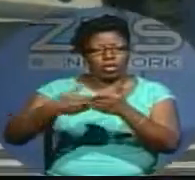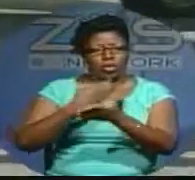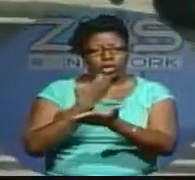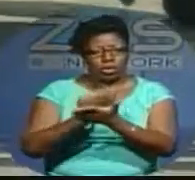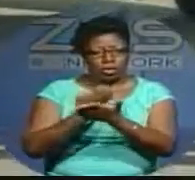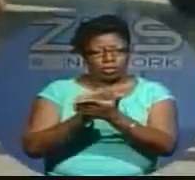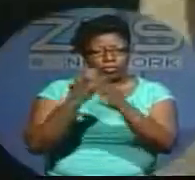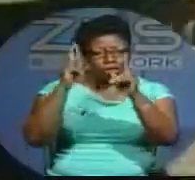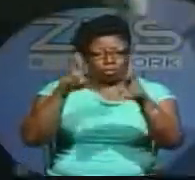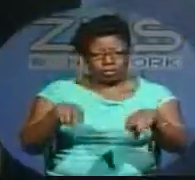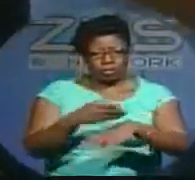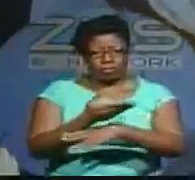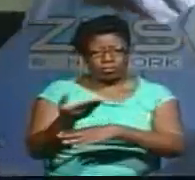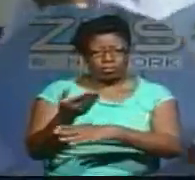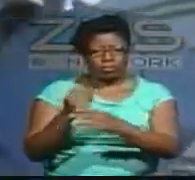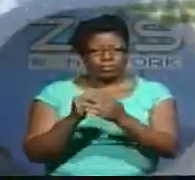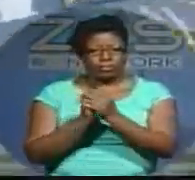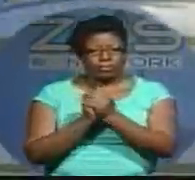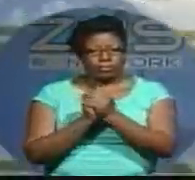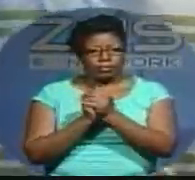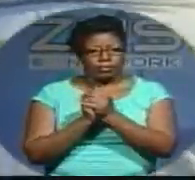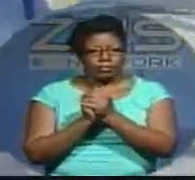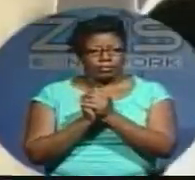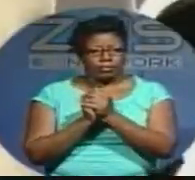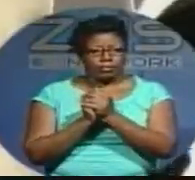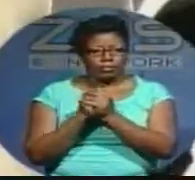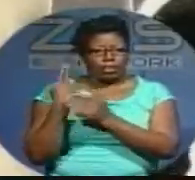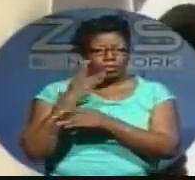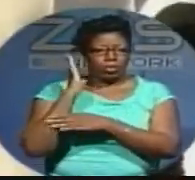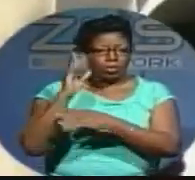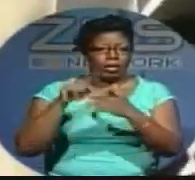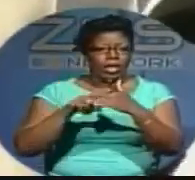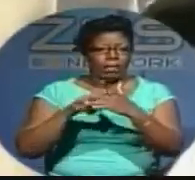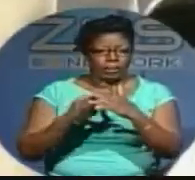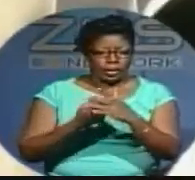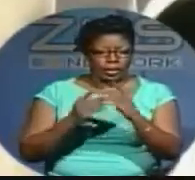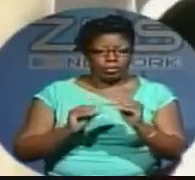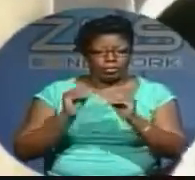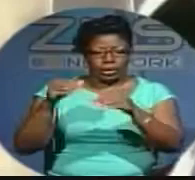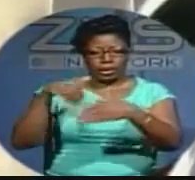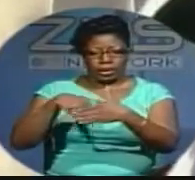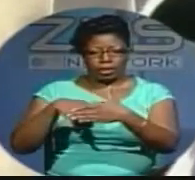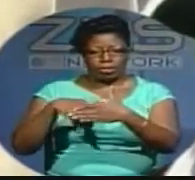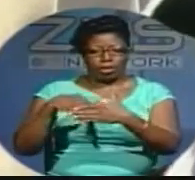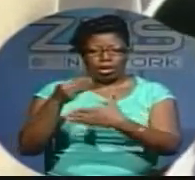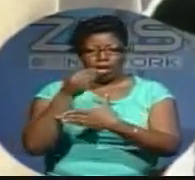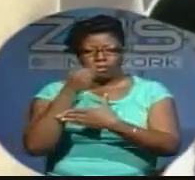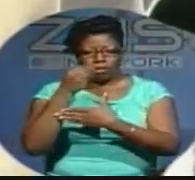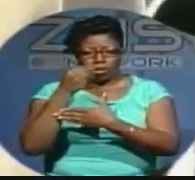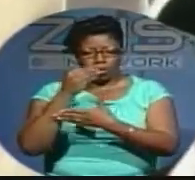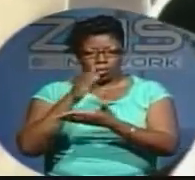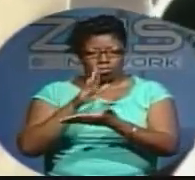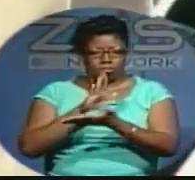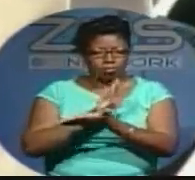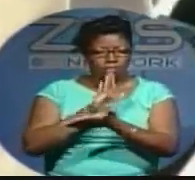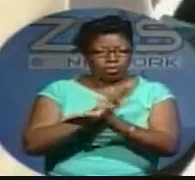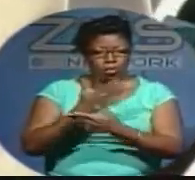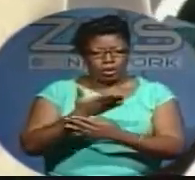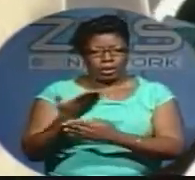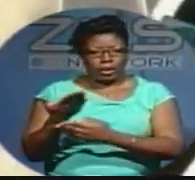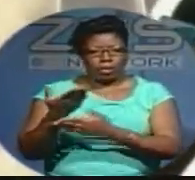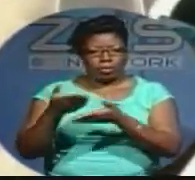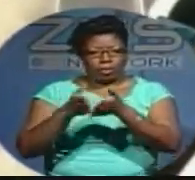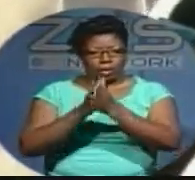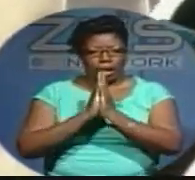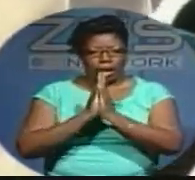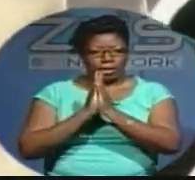for residents. And we're going to begin by putting a food institute here. I've asked the Minister